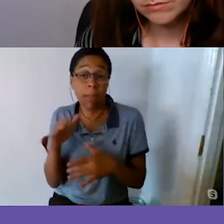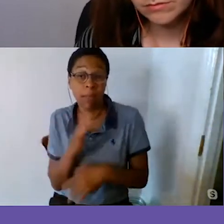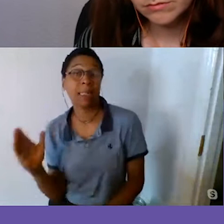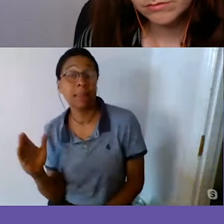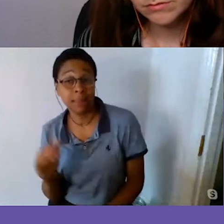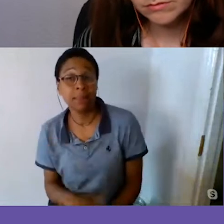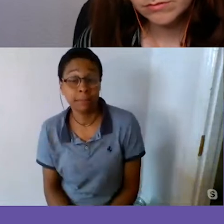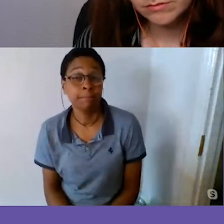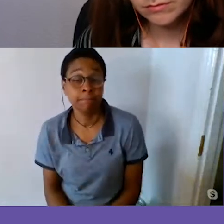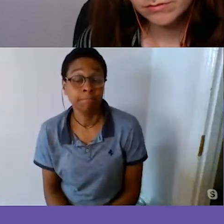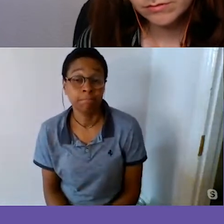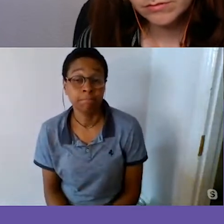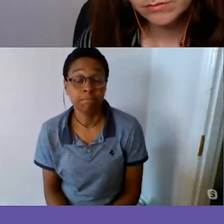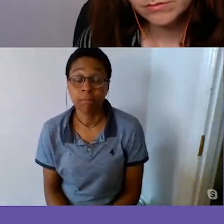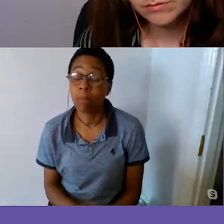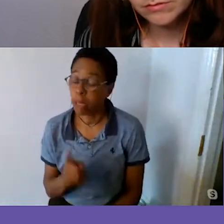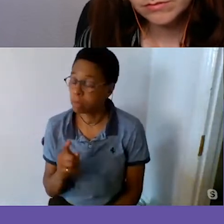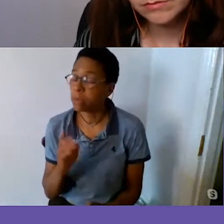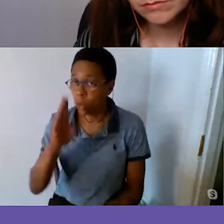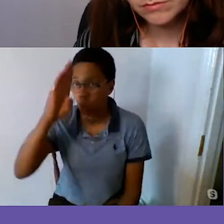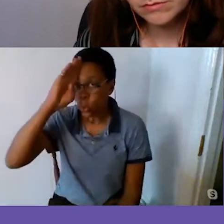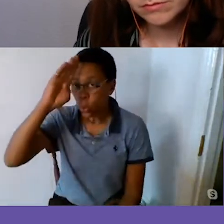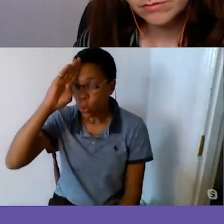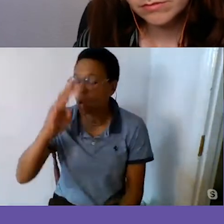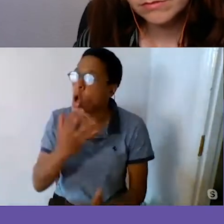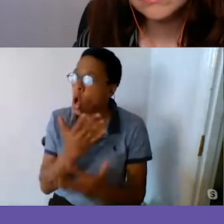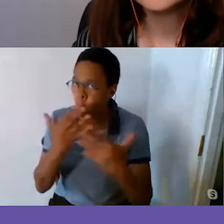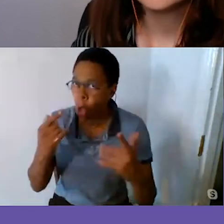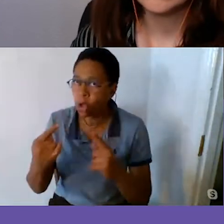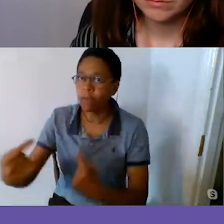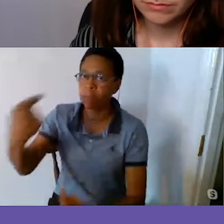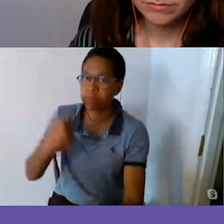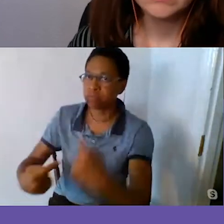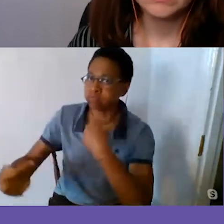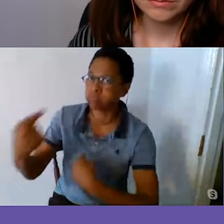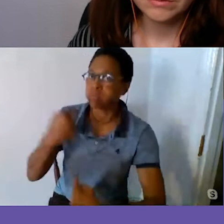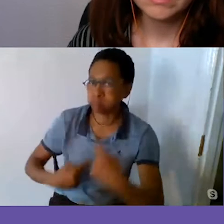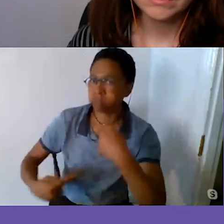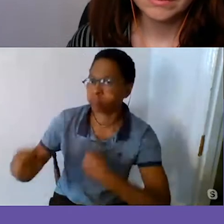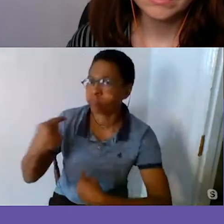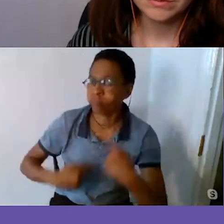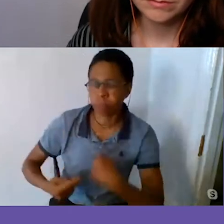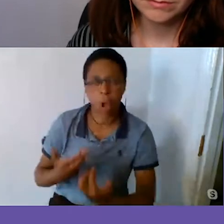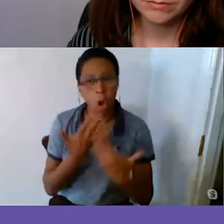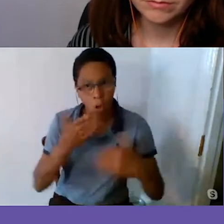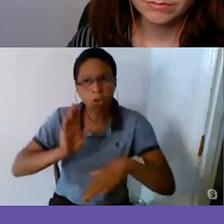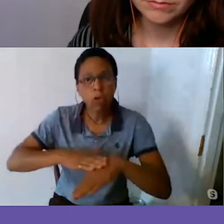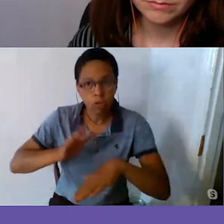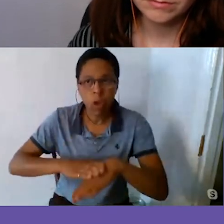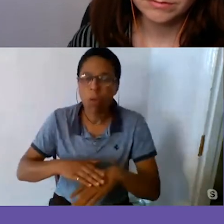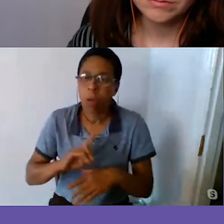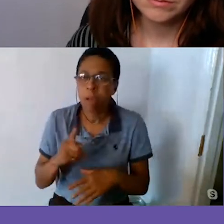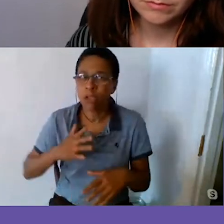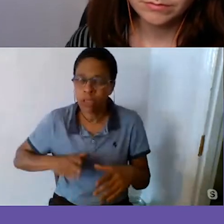So, but yeah, it is quite dangerous. You do receive quite a lot of death threats. You do get in a lot of trouble. But it's just trying to figure